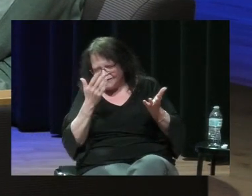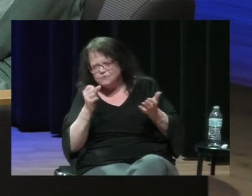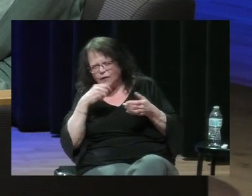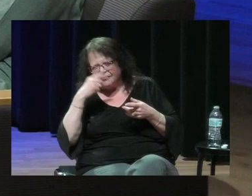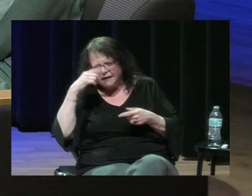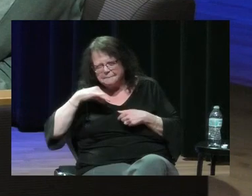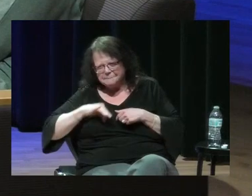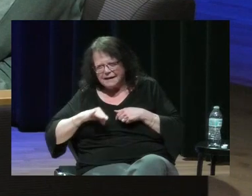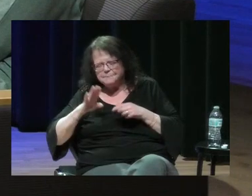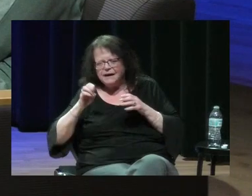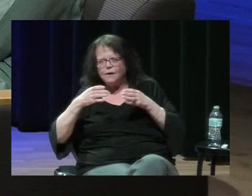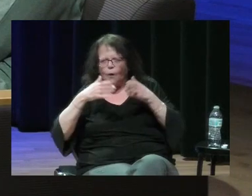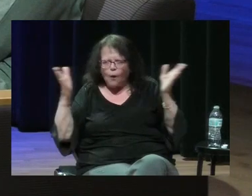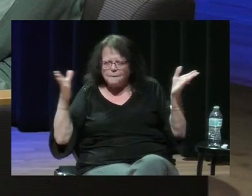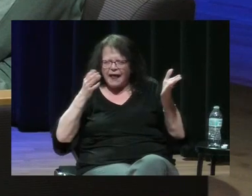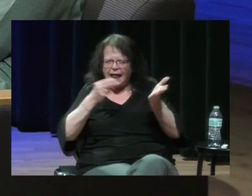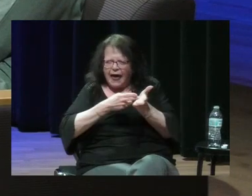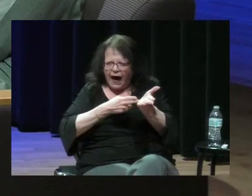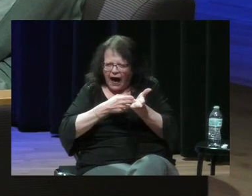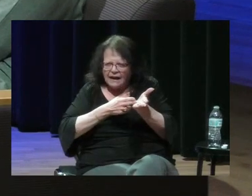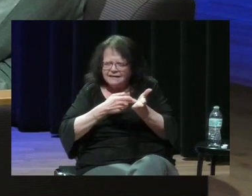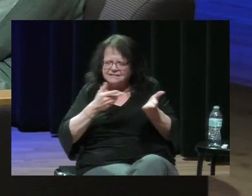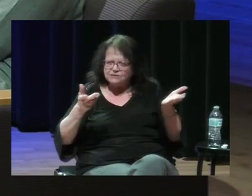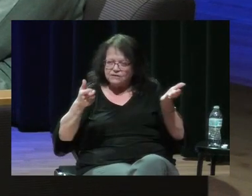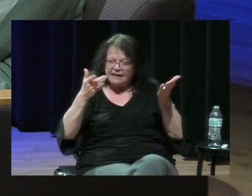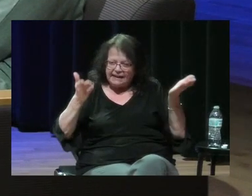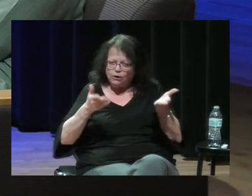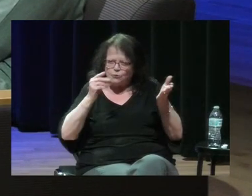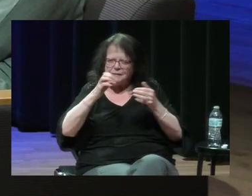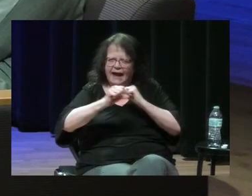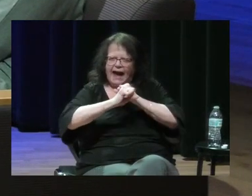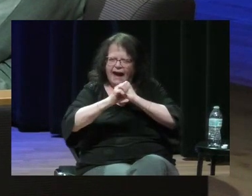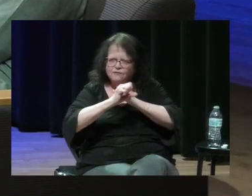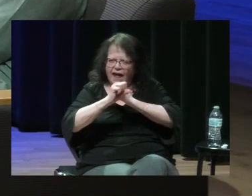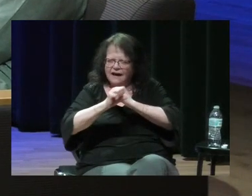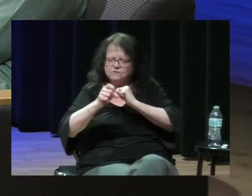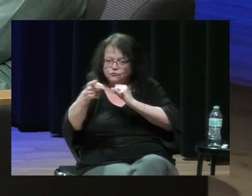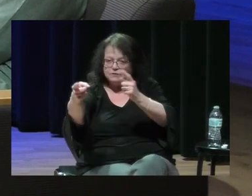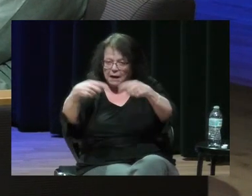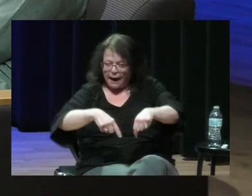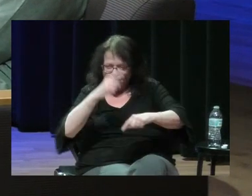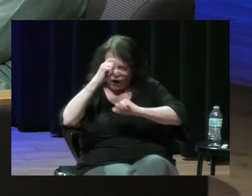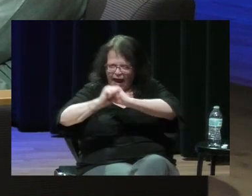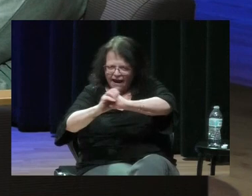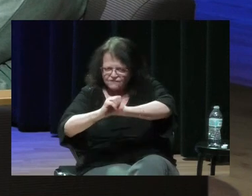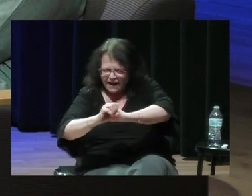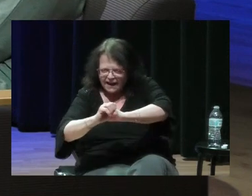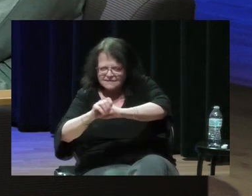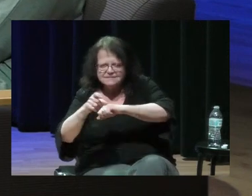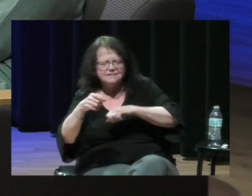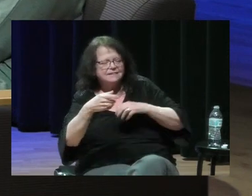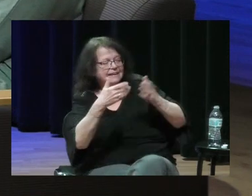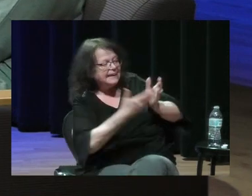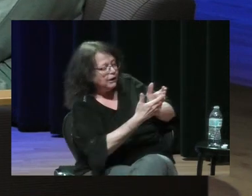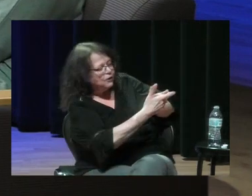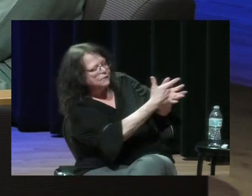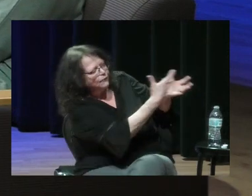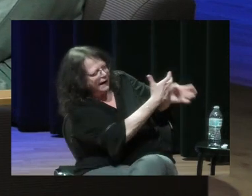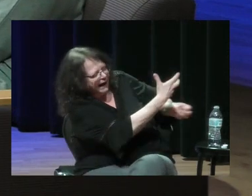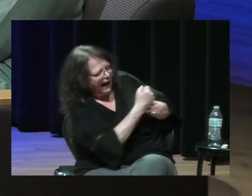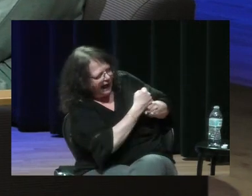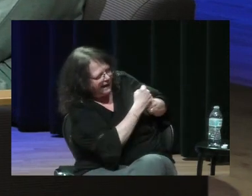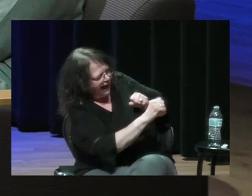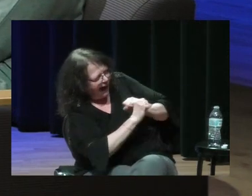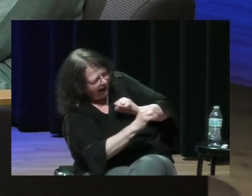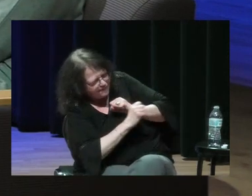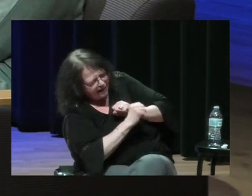just being more open and honest about that. Like, you're here to be advertised to, and we're here to advertise to you, and that's how we're gonna make our money. And I